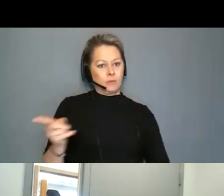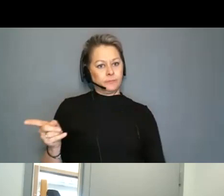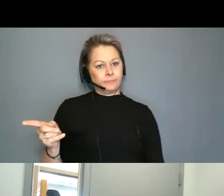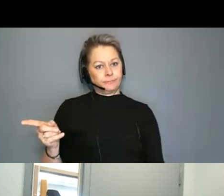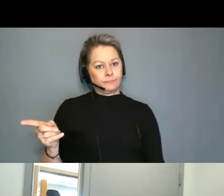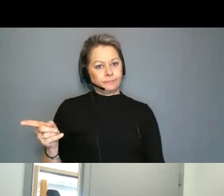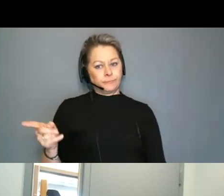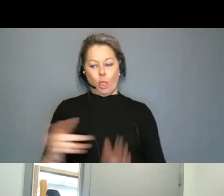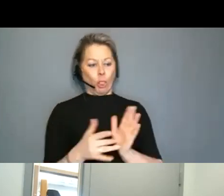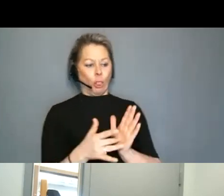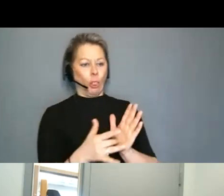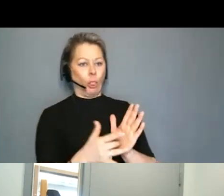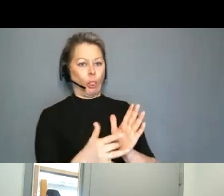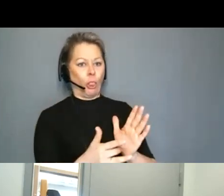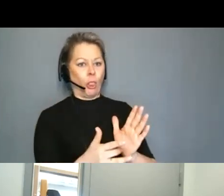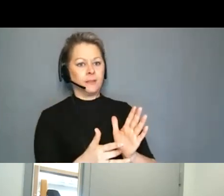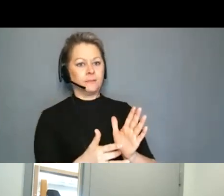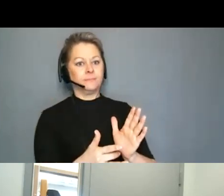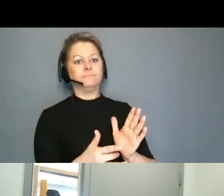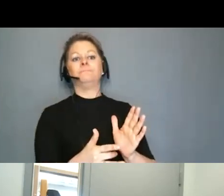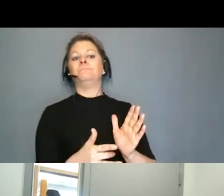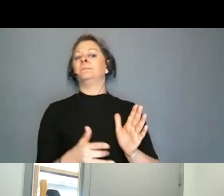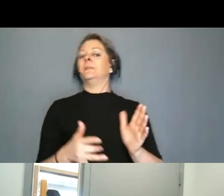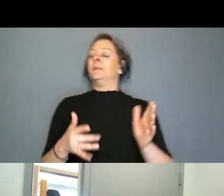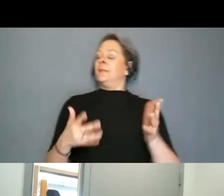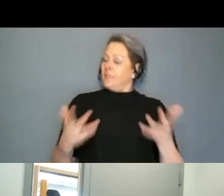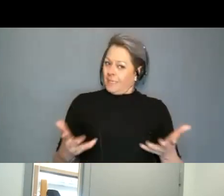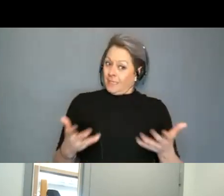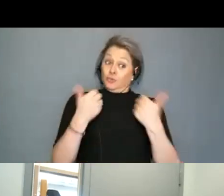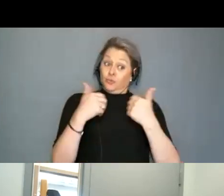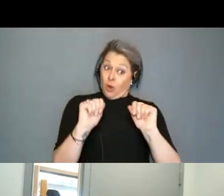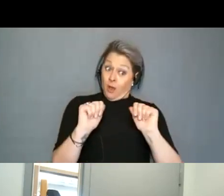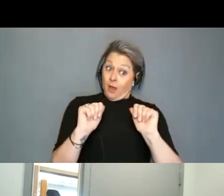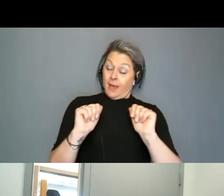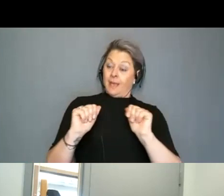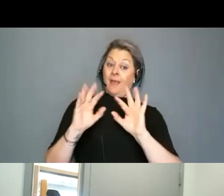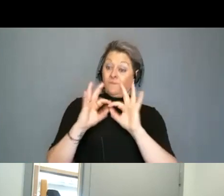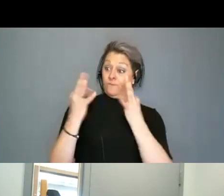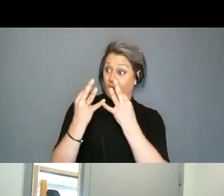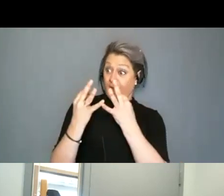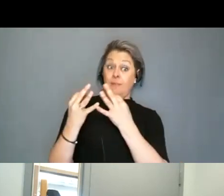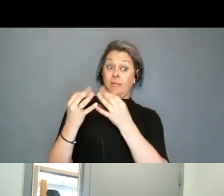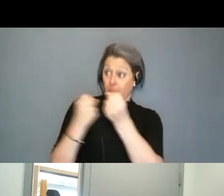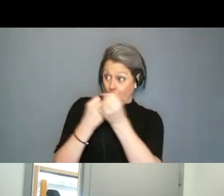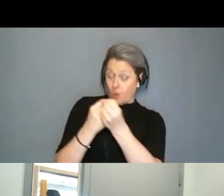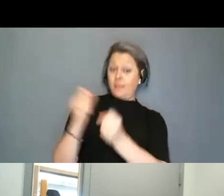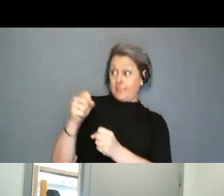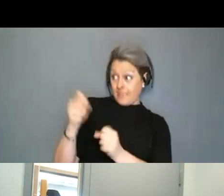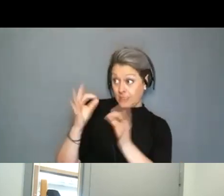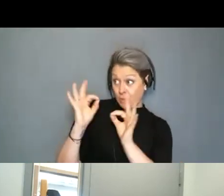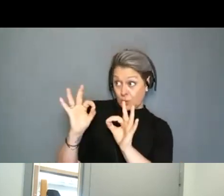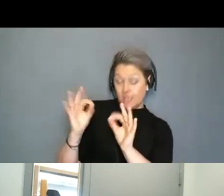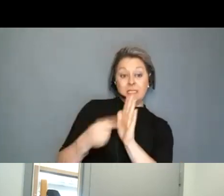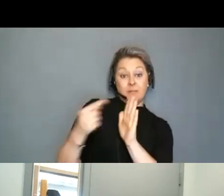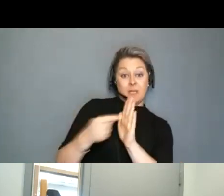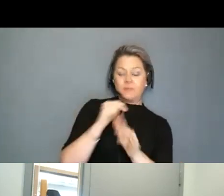know, we, under adult protection, we try to maintain family ties as much as possible, but sometimes it's not appropriate.